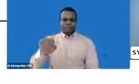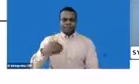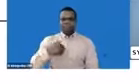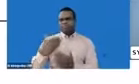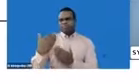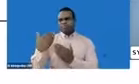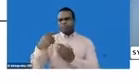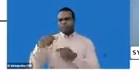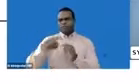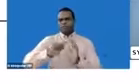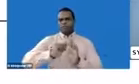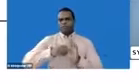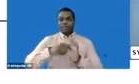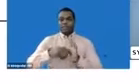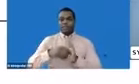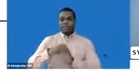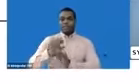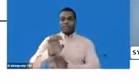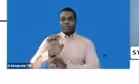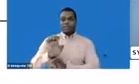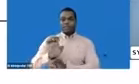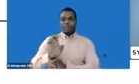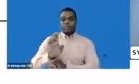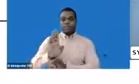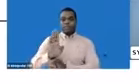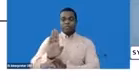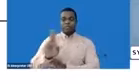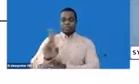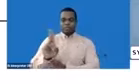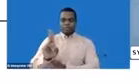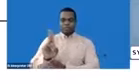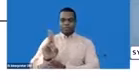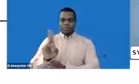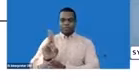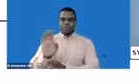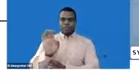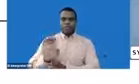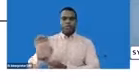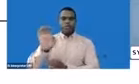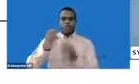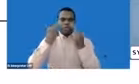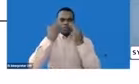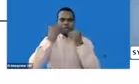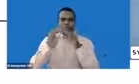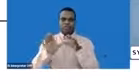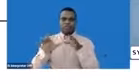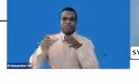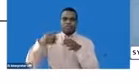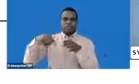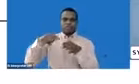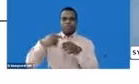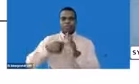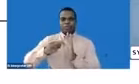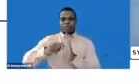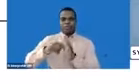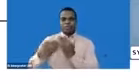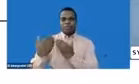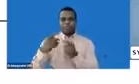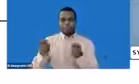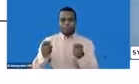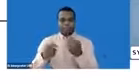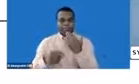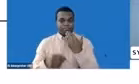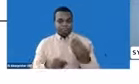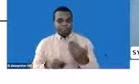Thank you. And I will introduce the scaling up opportunities across